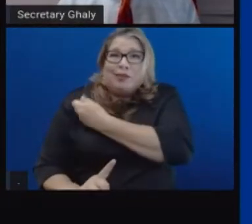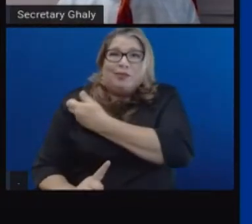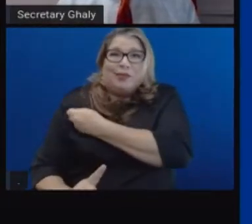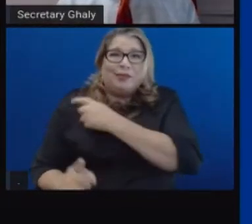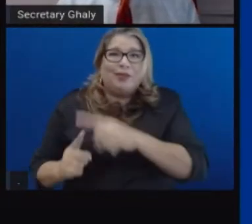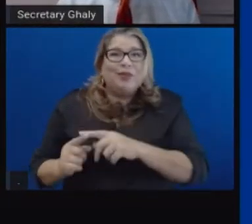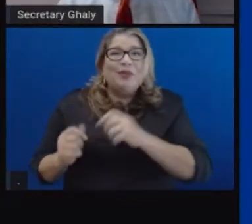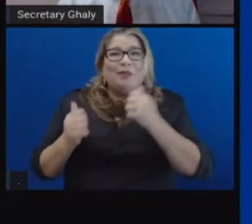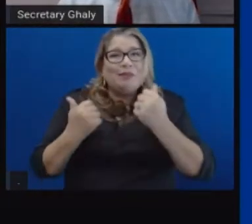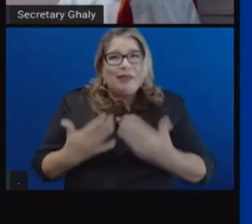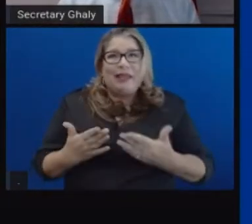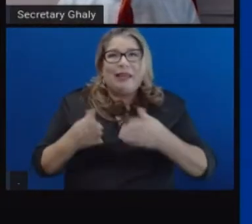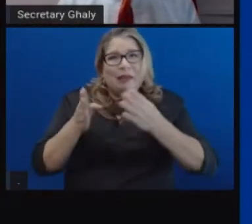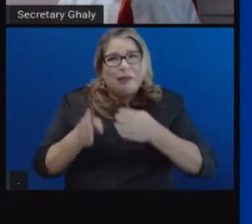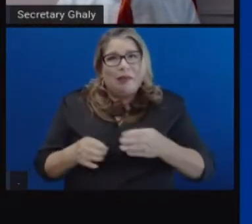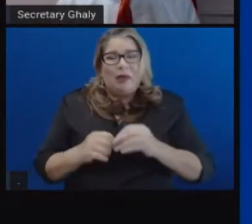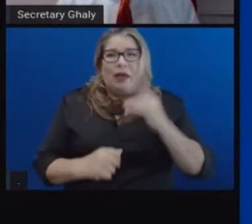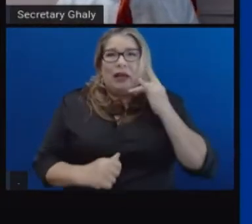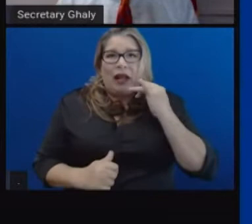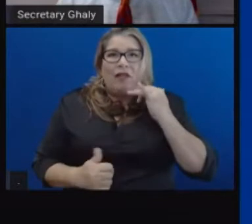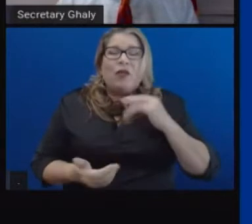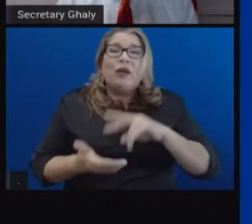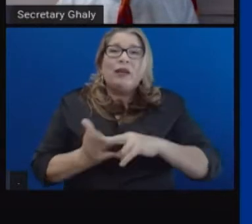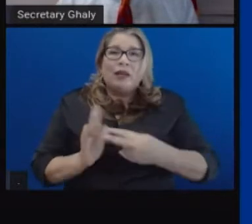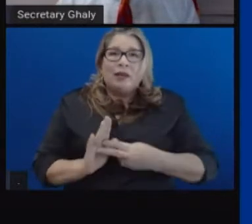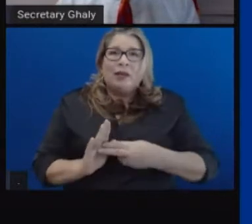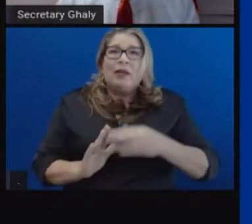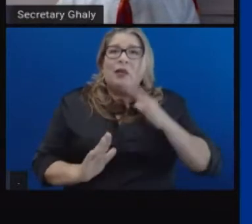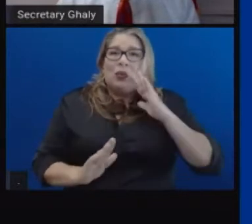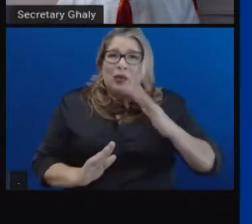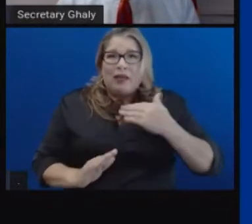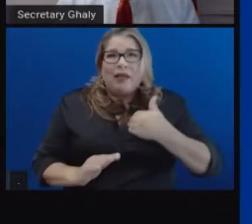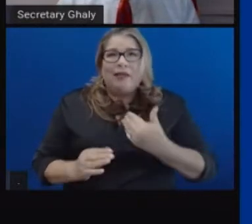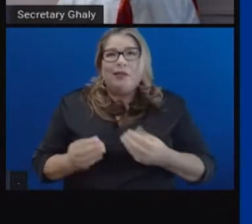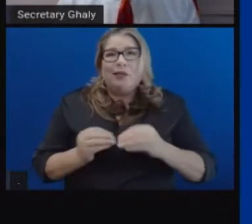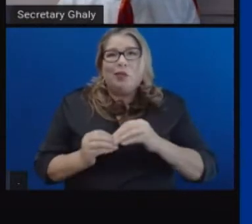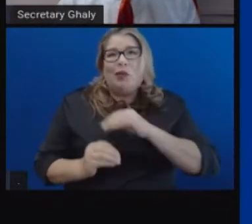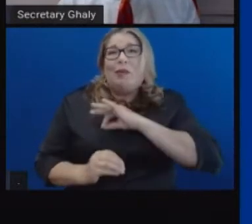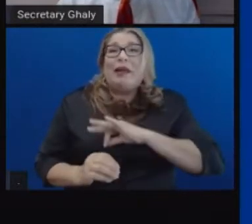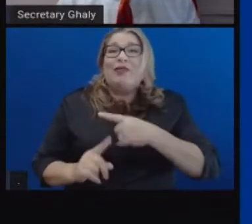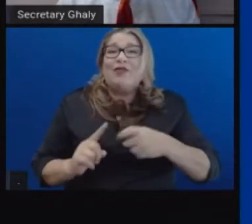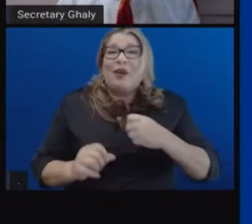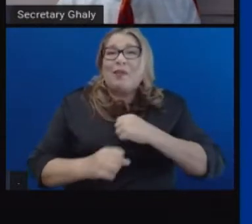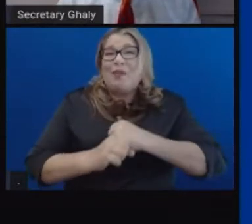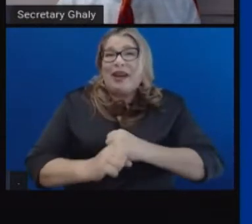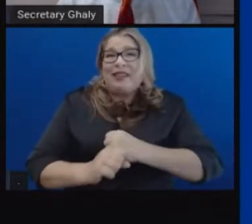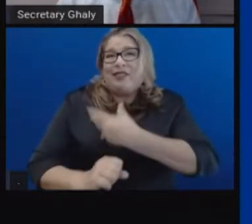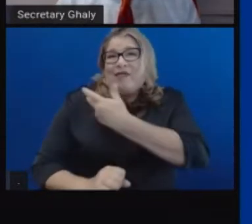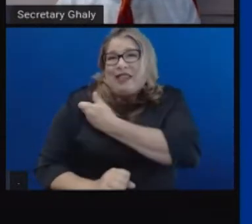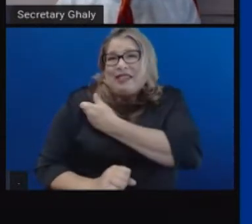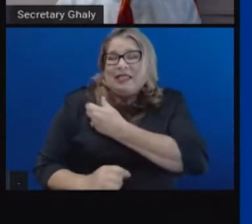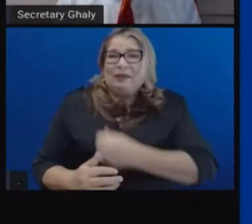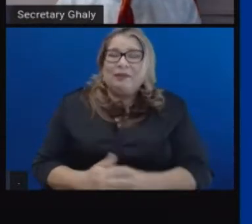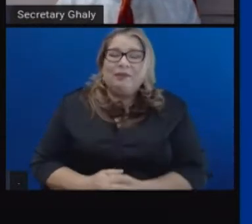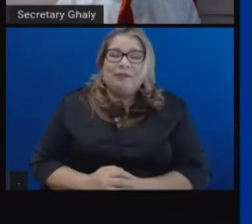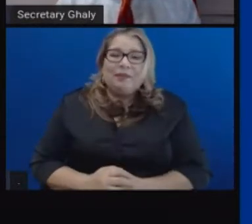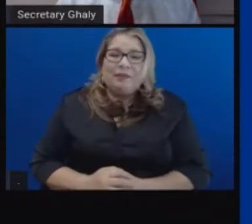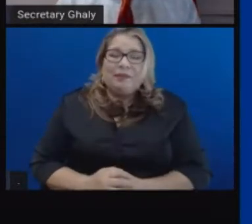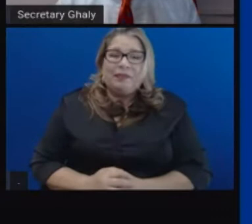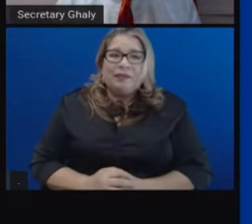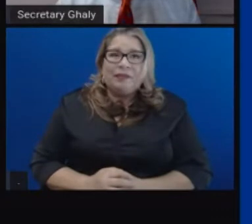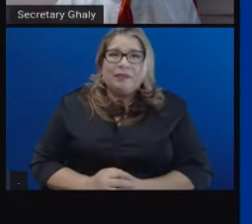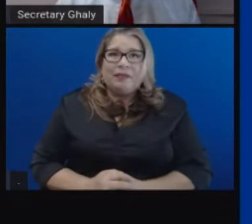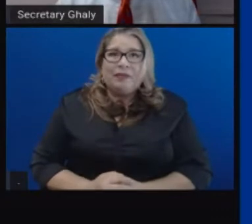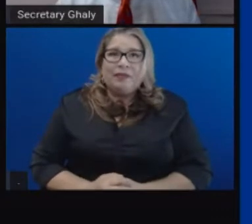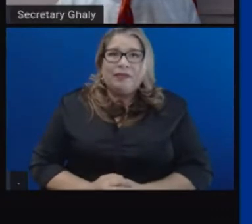can begin to experience the benefits of that protection. As many of you probably have heard, today there was a early